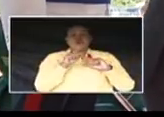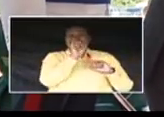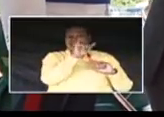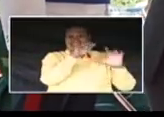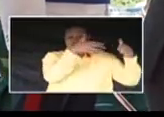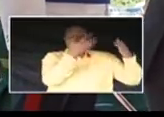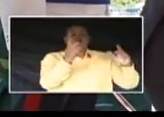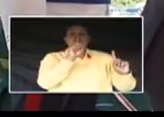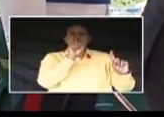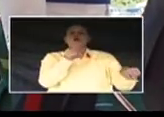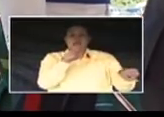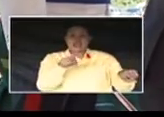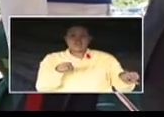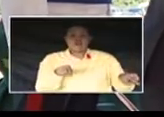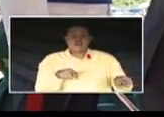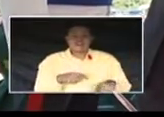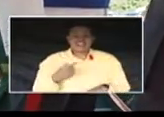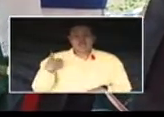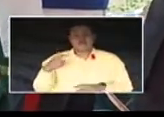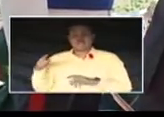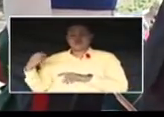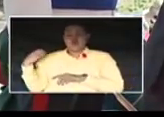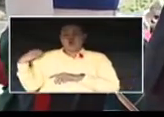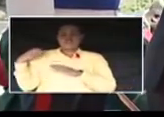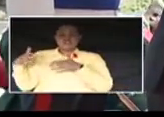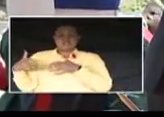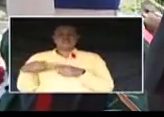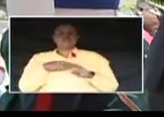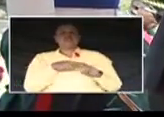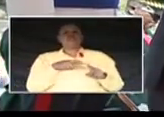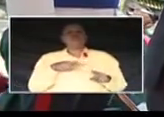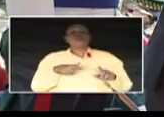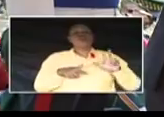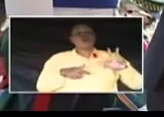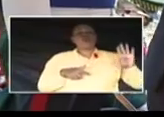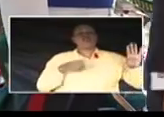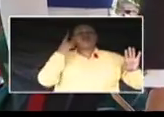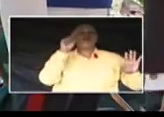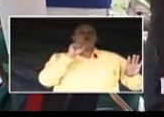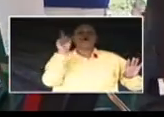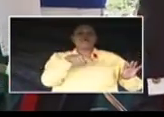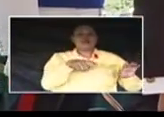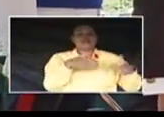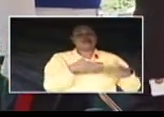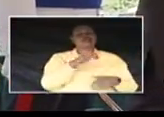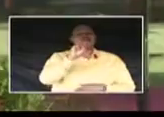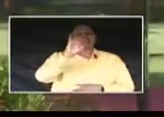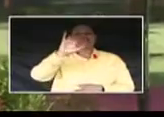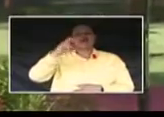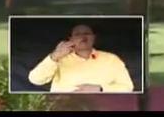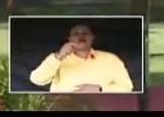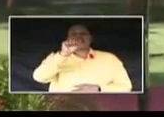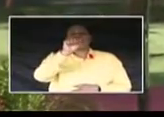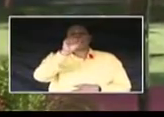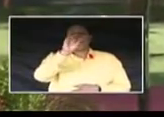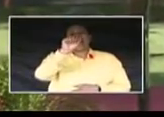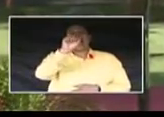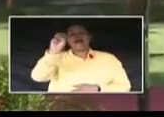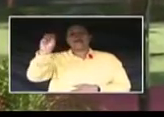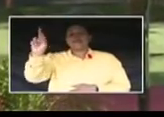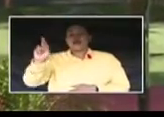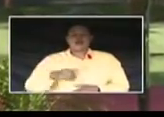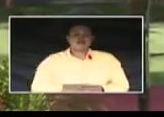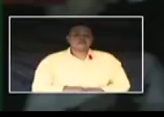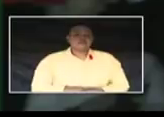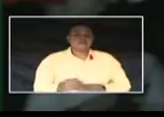for the Order of Distinction in officer class, but 34 for Commander class. Michael Amar, first in that Ms. group this morning.